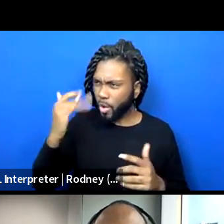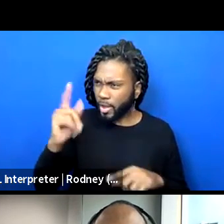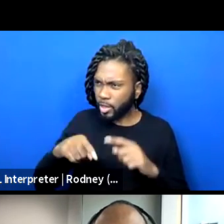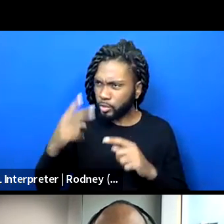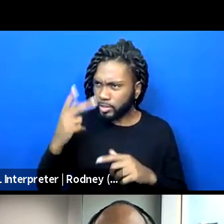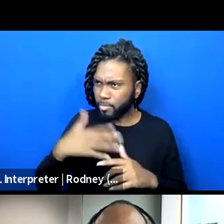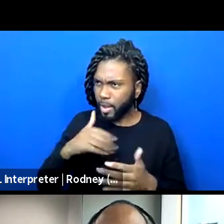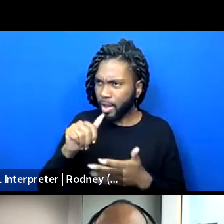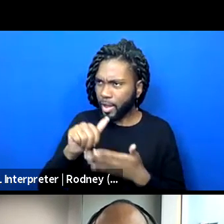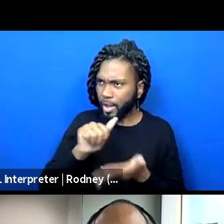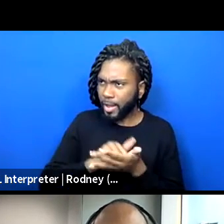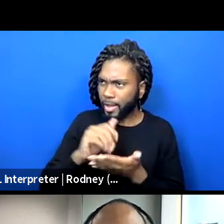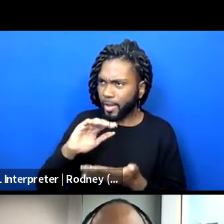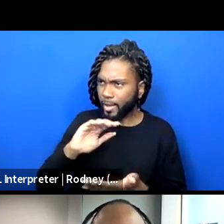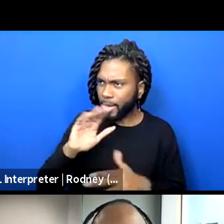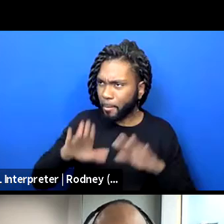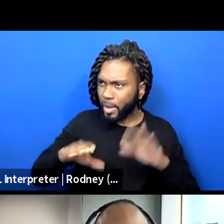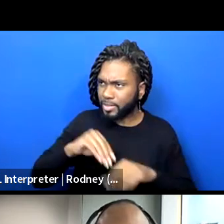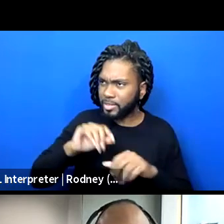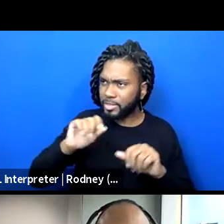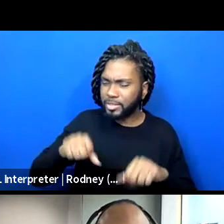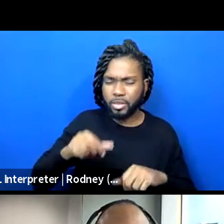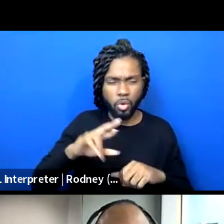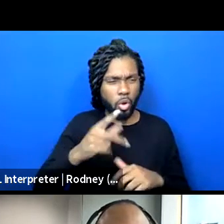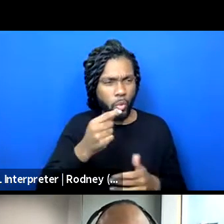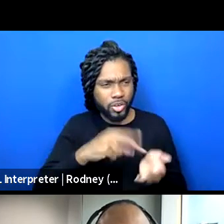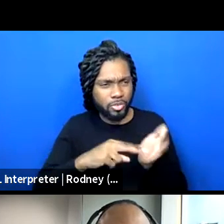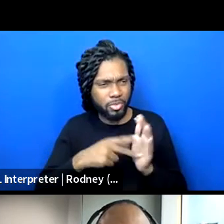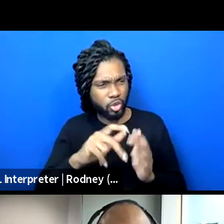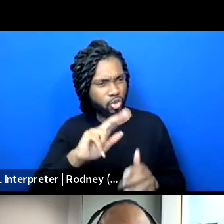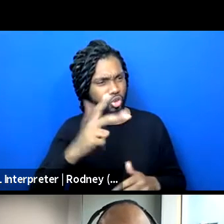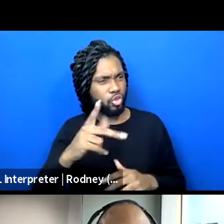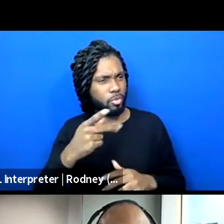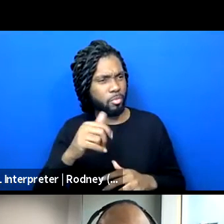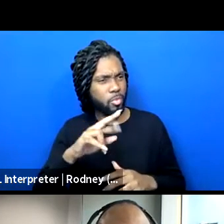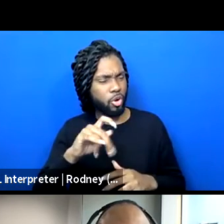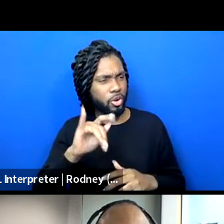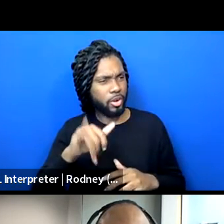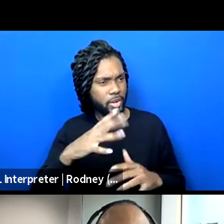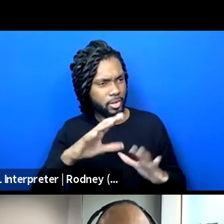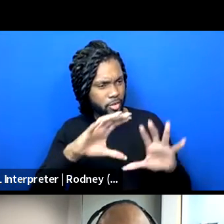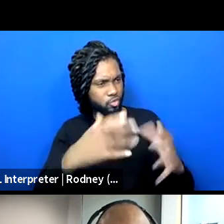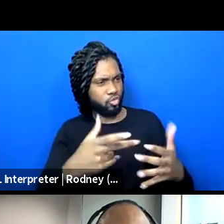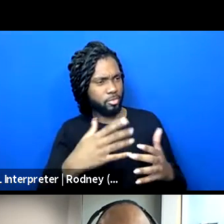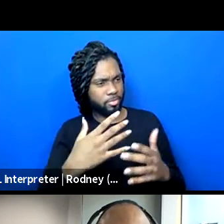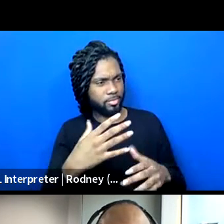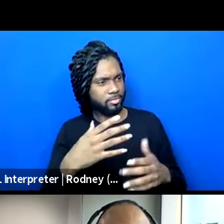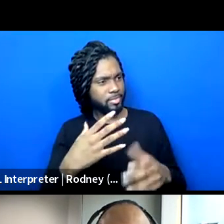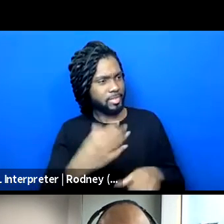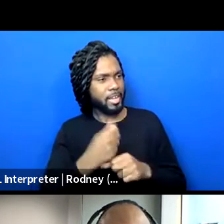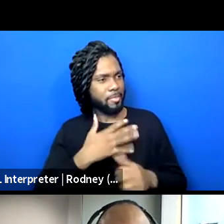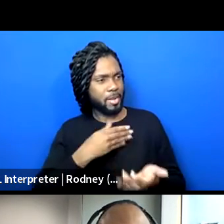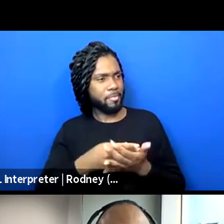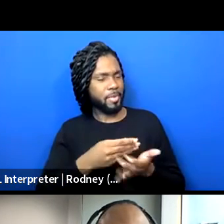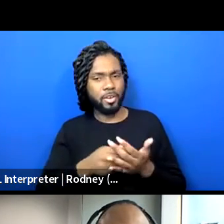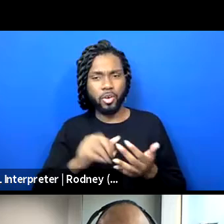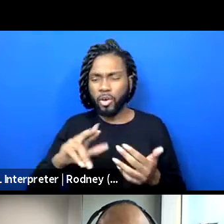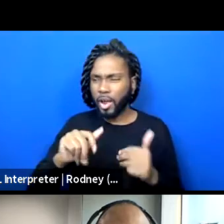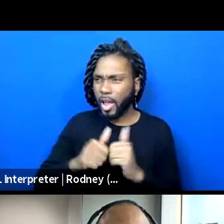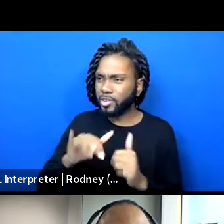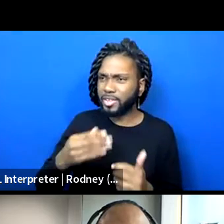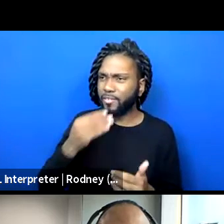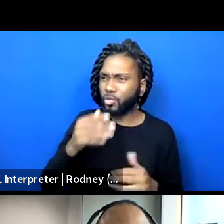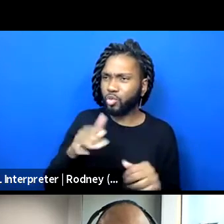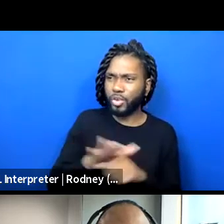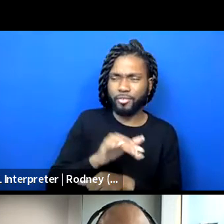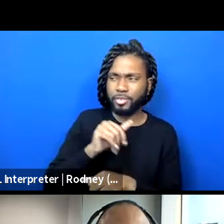the system? I mean, what you mean you a third party institution taking payment? I didn't know they could do that. How is it possible that full coverage doesn't cover